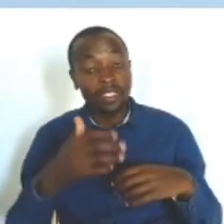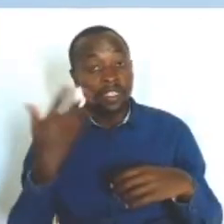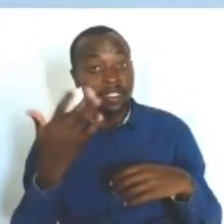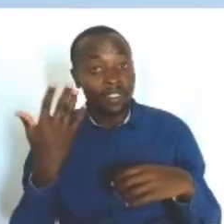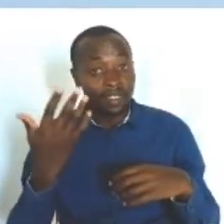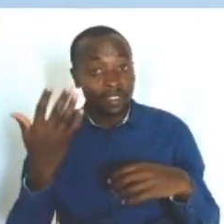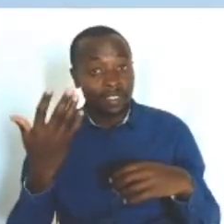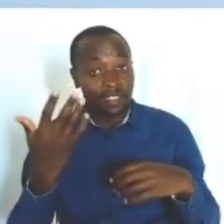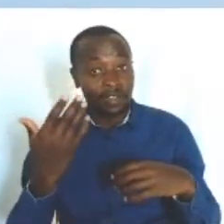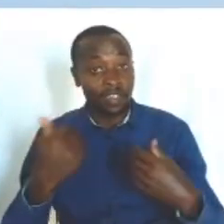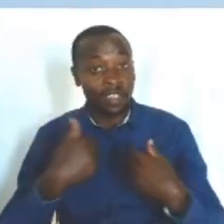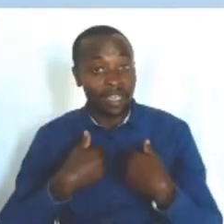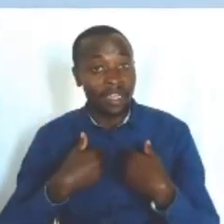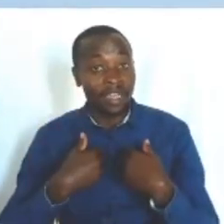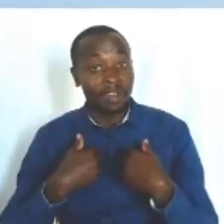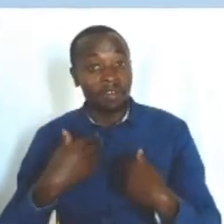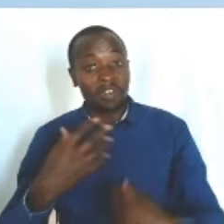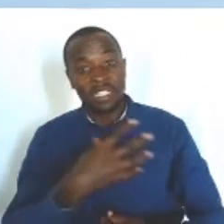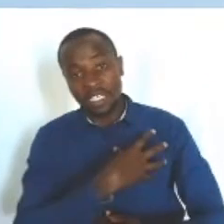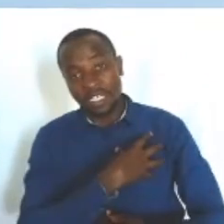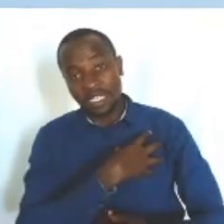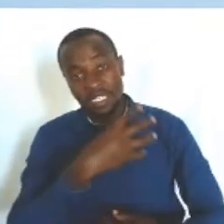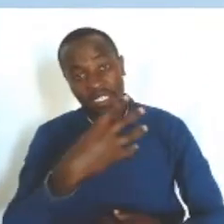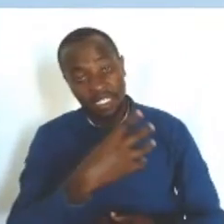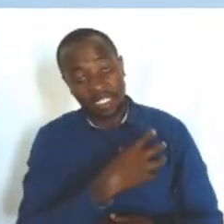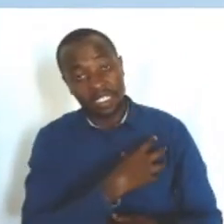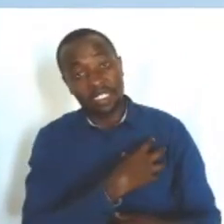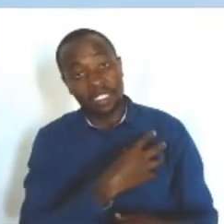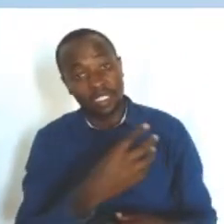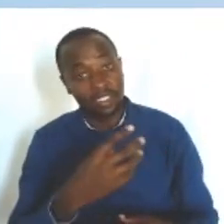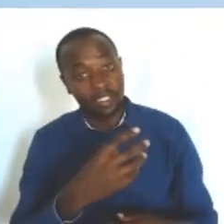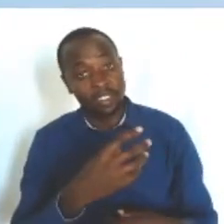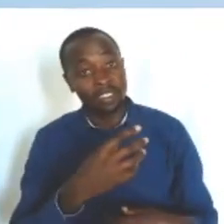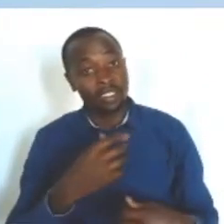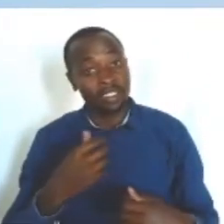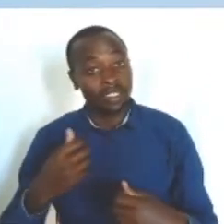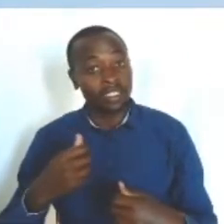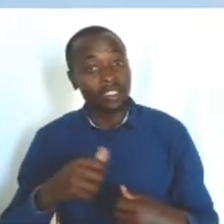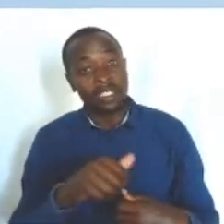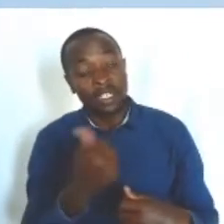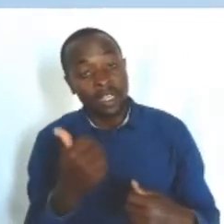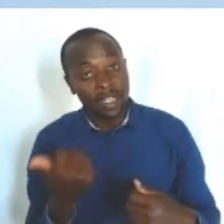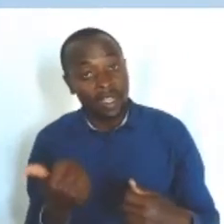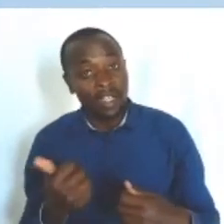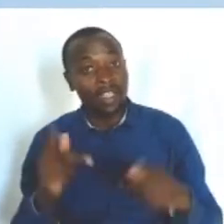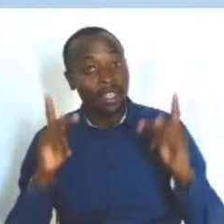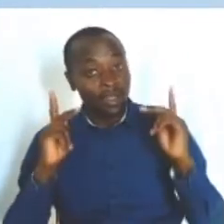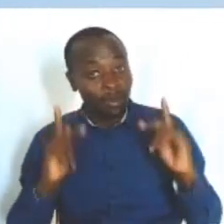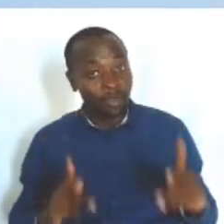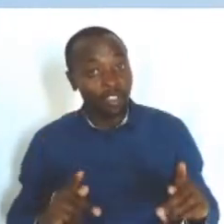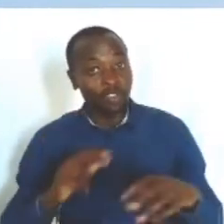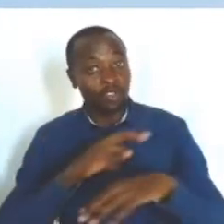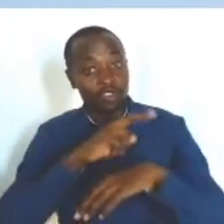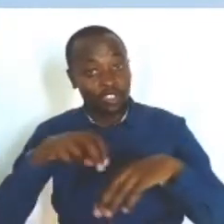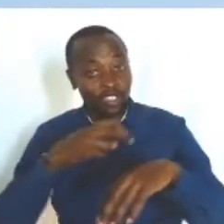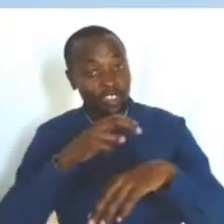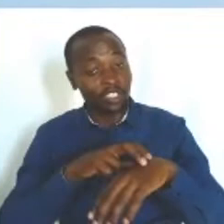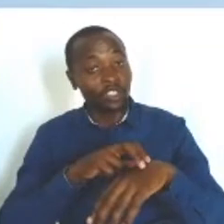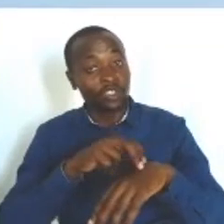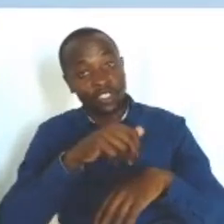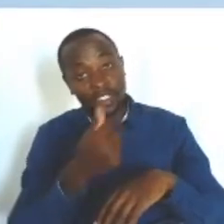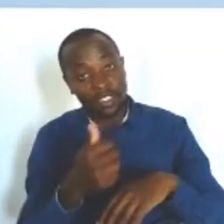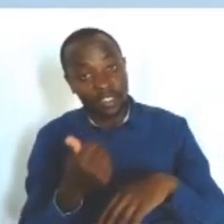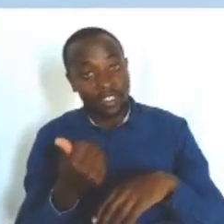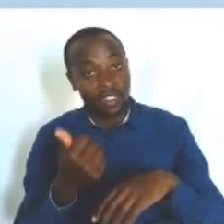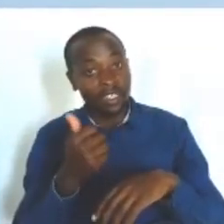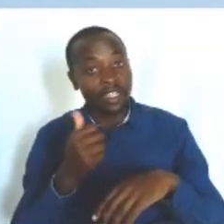of wealth. We are competing against one another, against one nation to the other. The Chinese